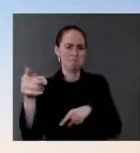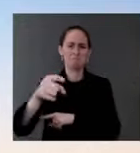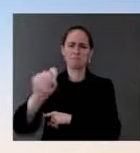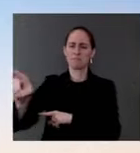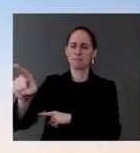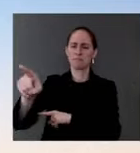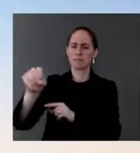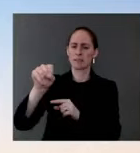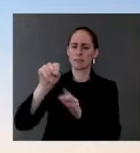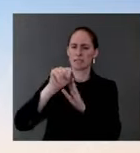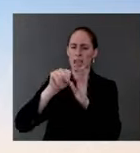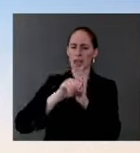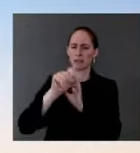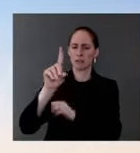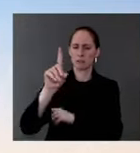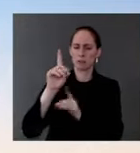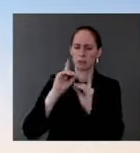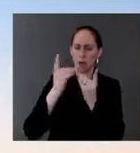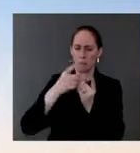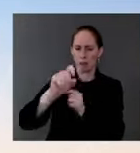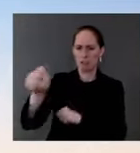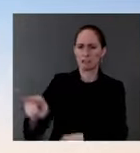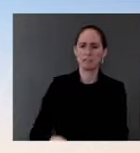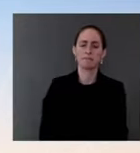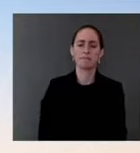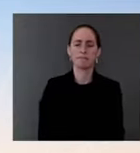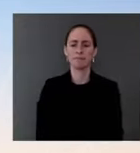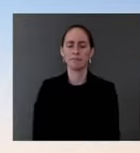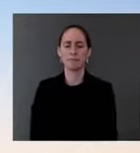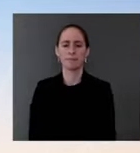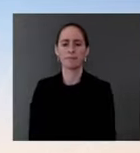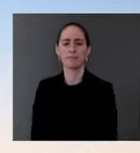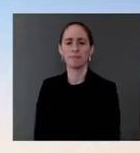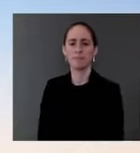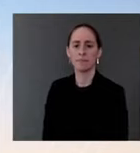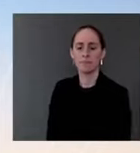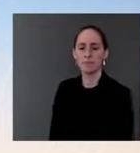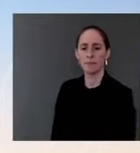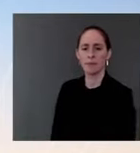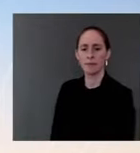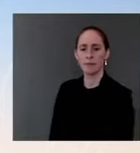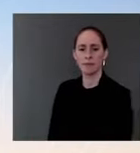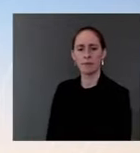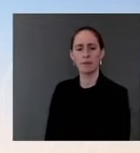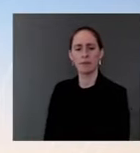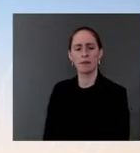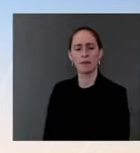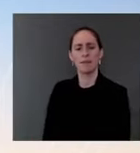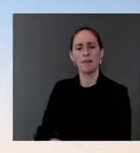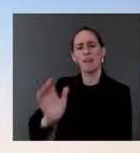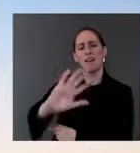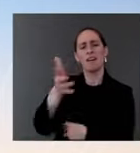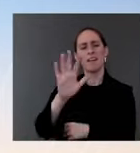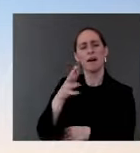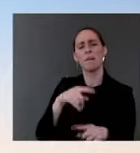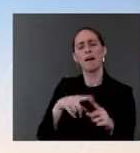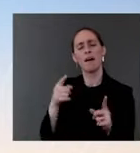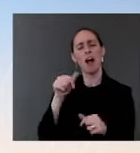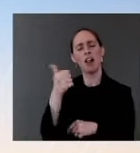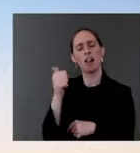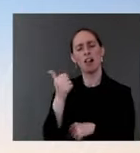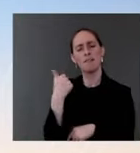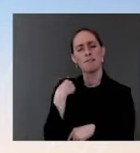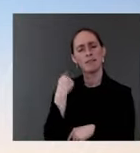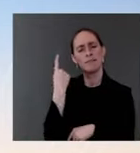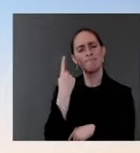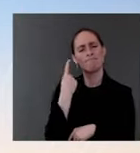on El Salvador, the quote the president of El Salvador saying that the U.S. government has nothing to do